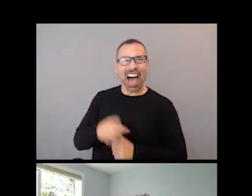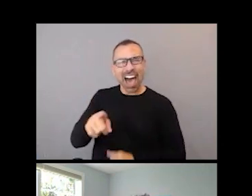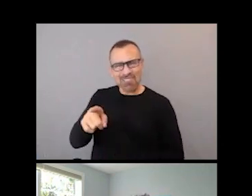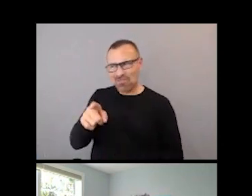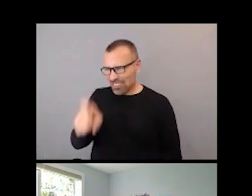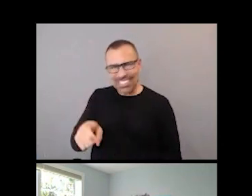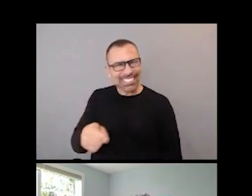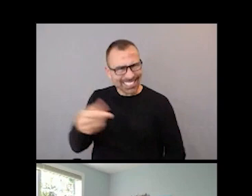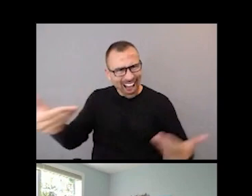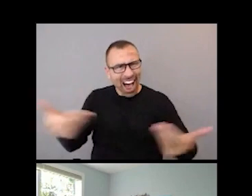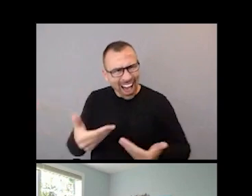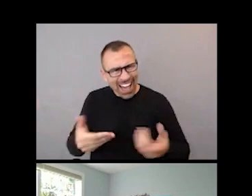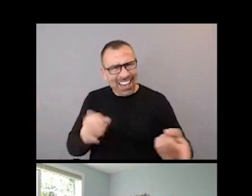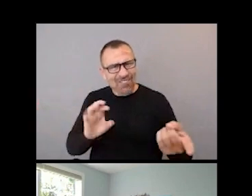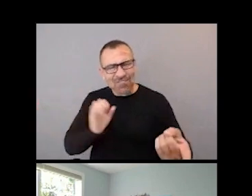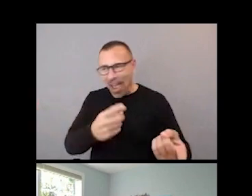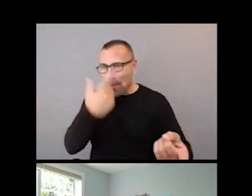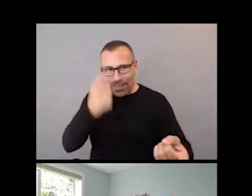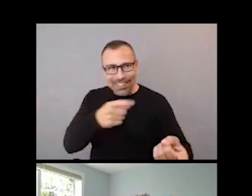right there. She's got the